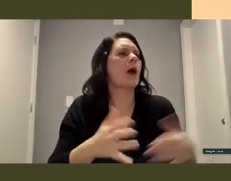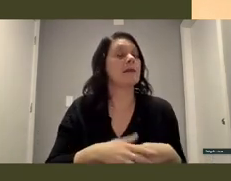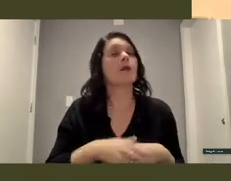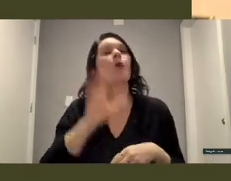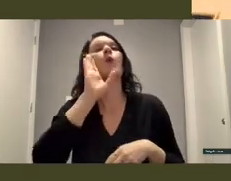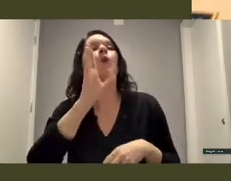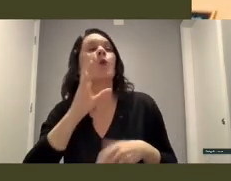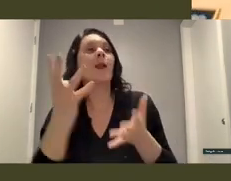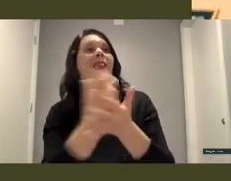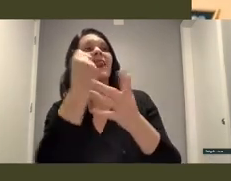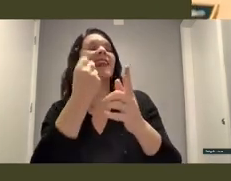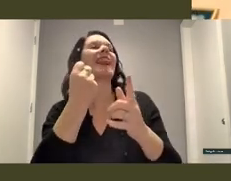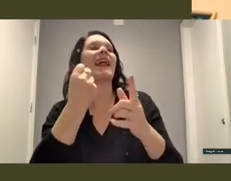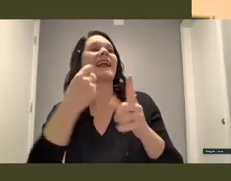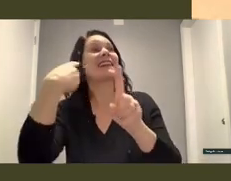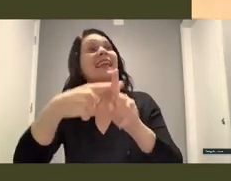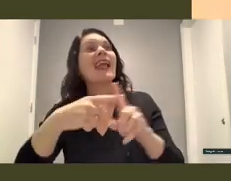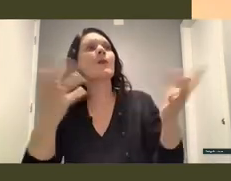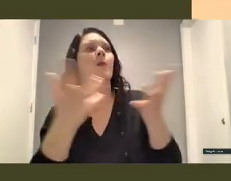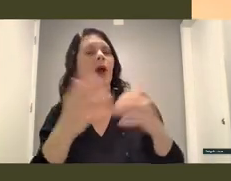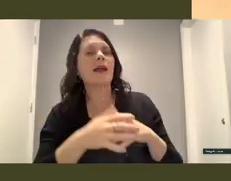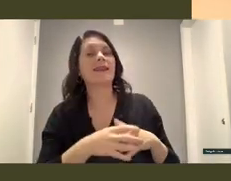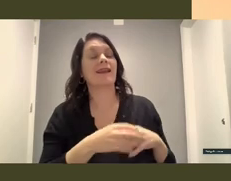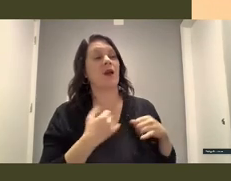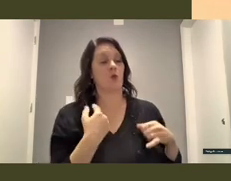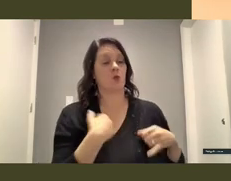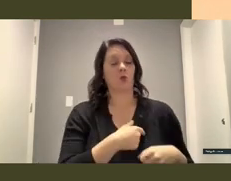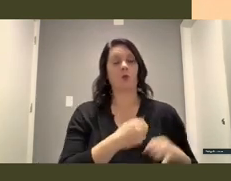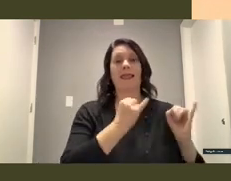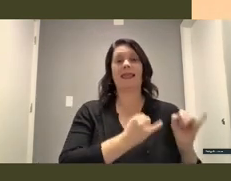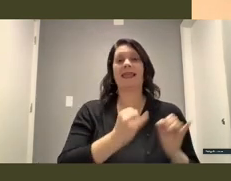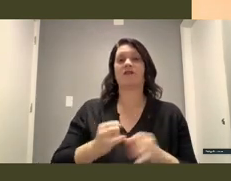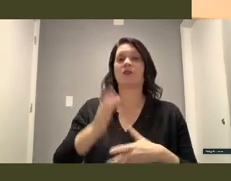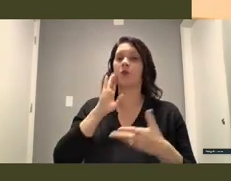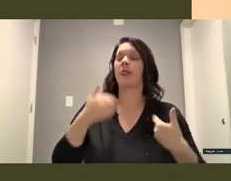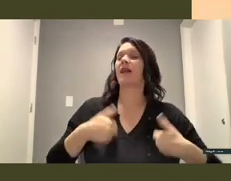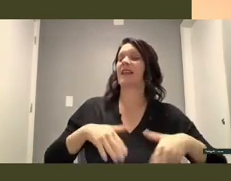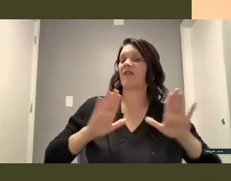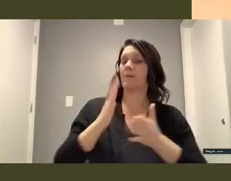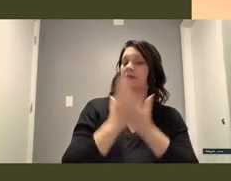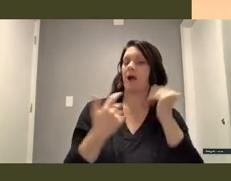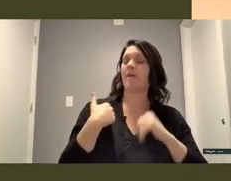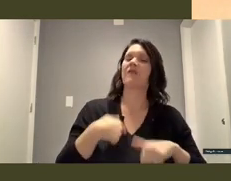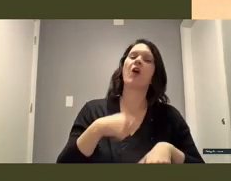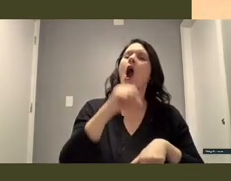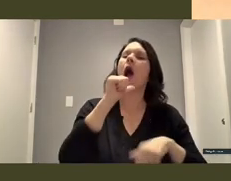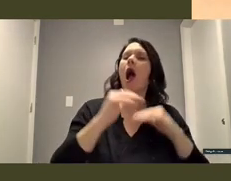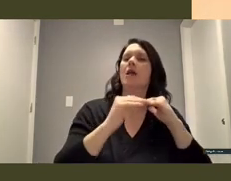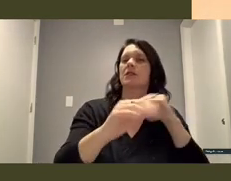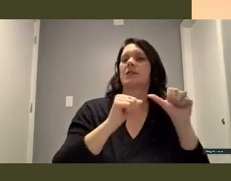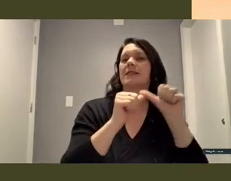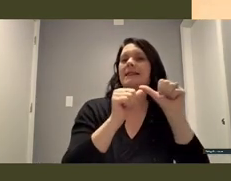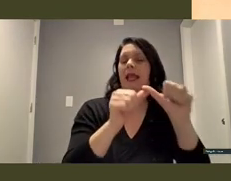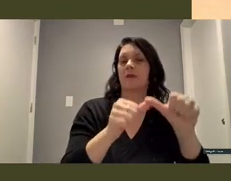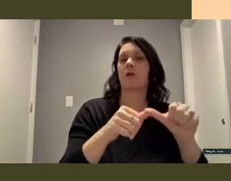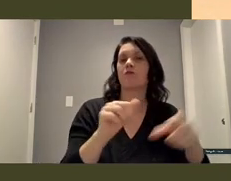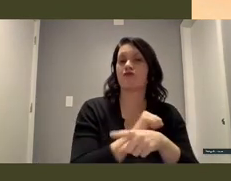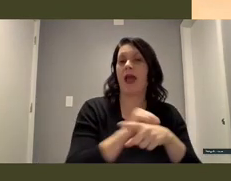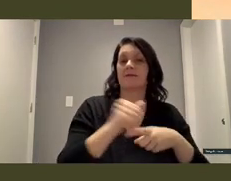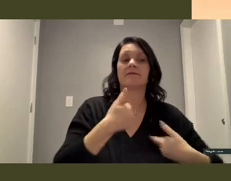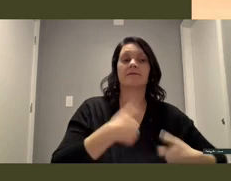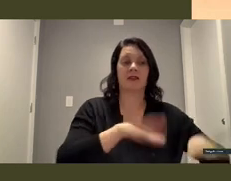an individual level we give up some of our unsustainable practices, and how do we use that as you